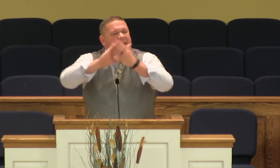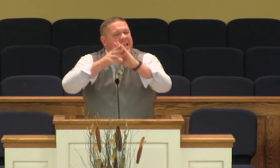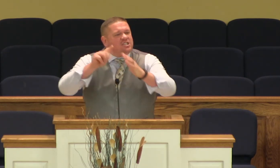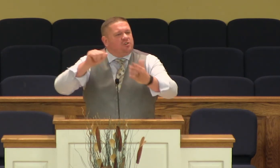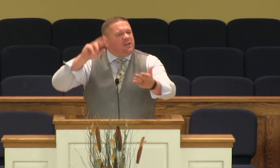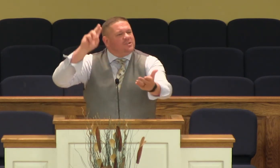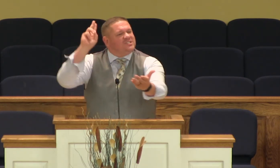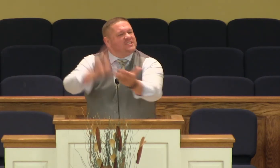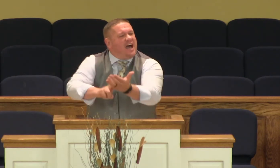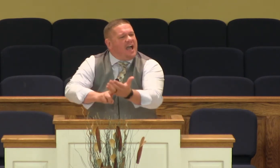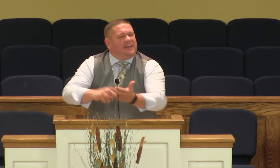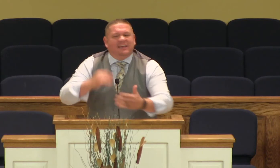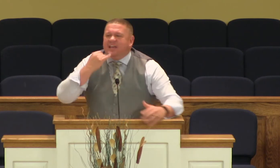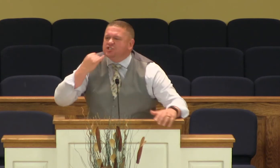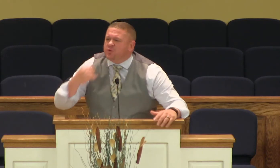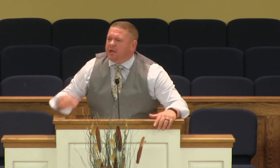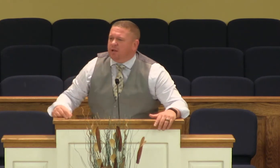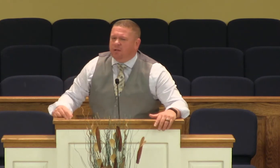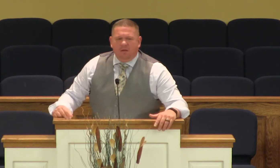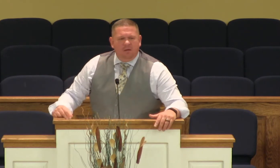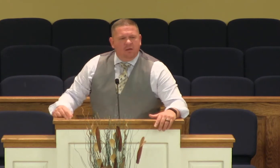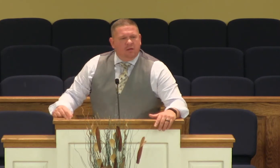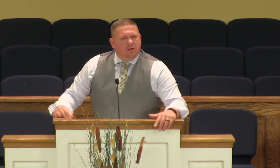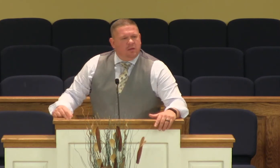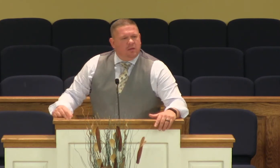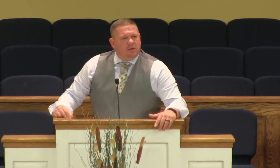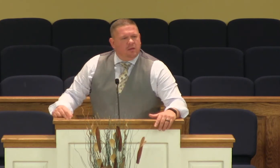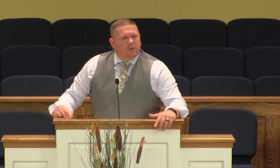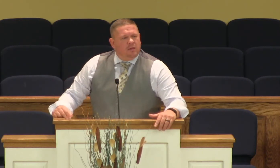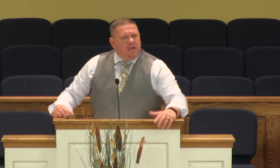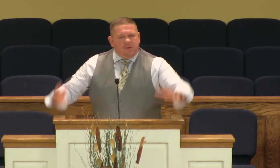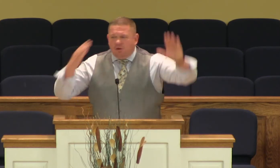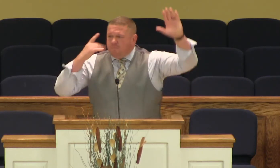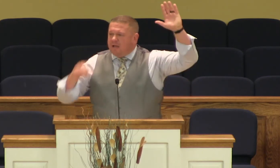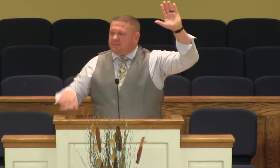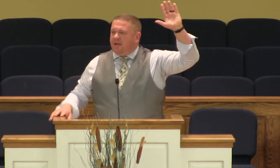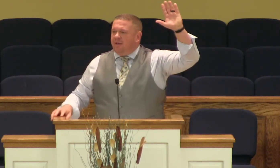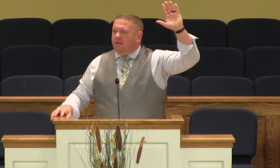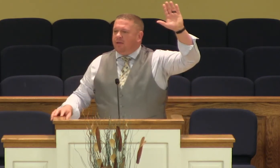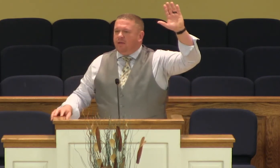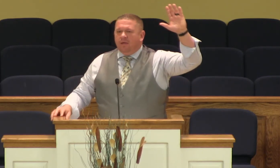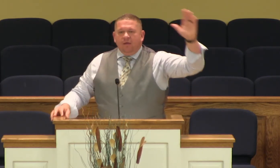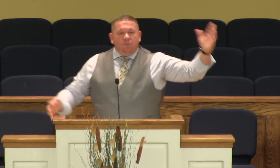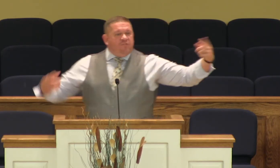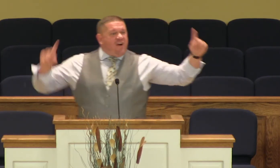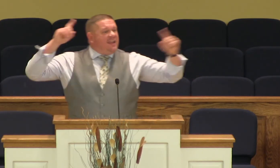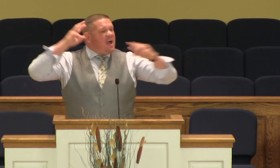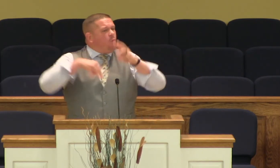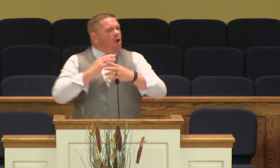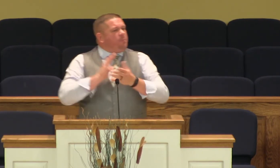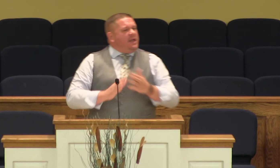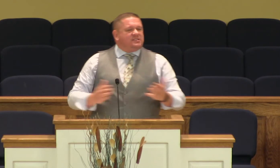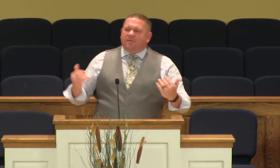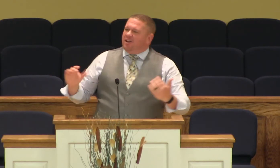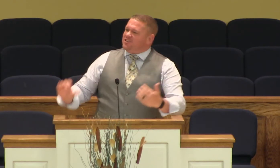A peace treaty was signed in Israel. How many of you knew about that? We finally got world peace. Come on, church,